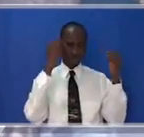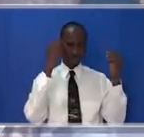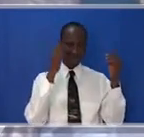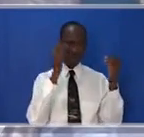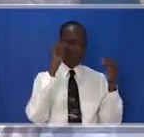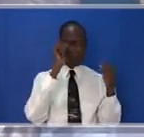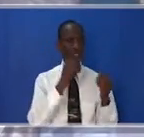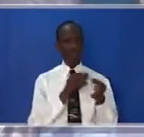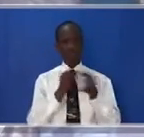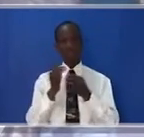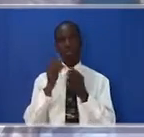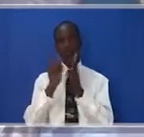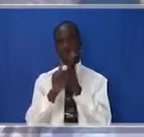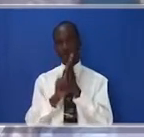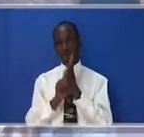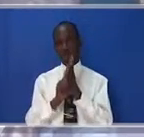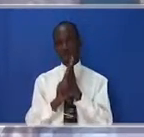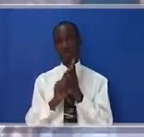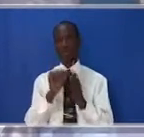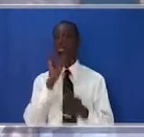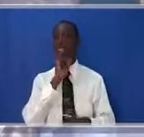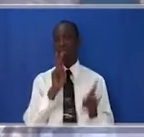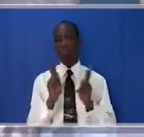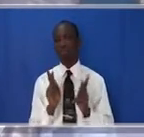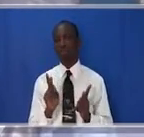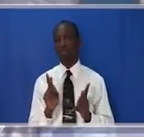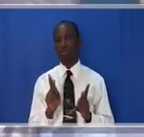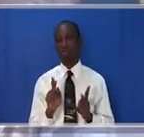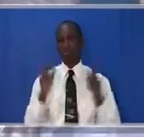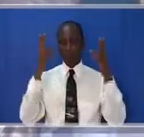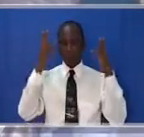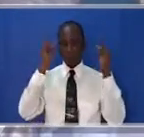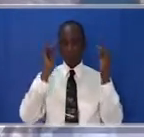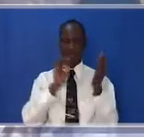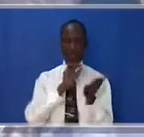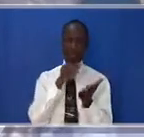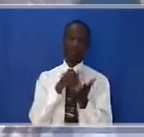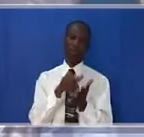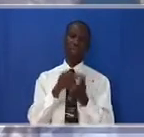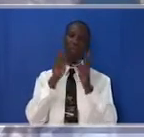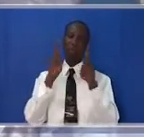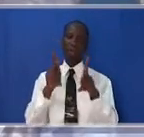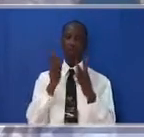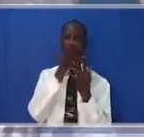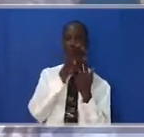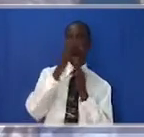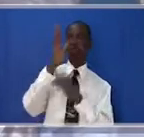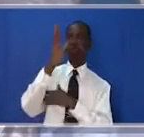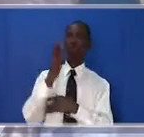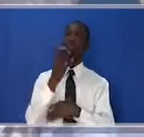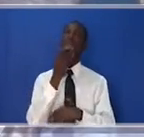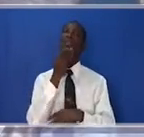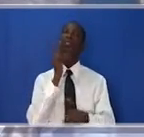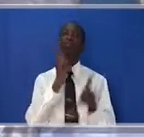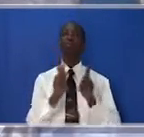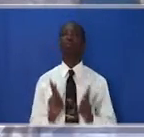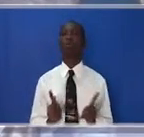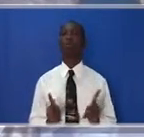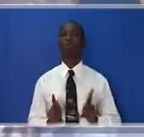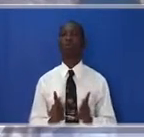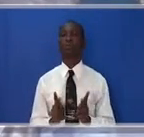Nyankopon ne share no enam so ye ntem gina fo nti na yankopon se mako a Moses mra na